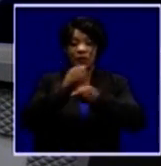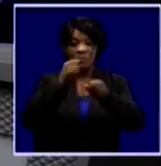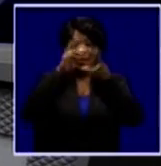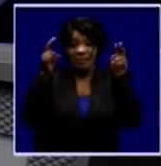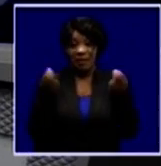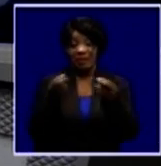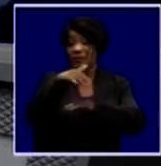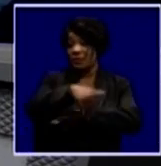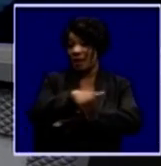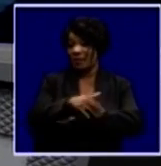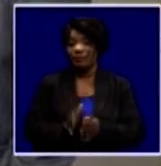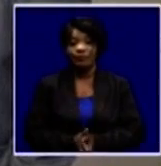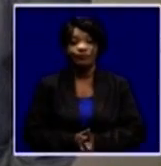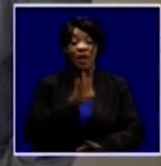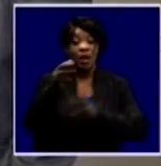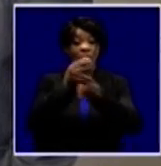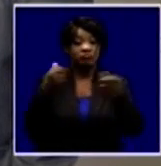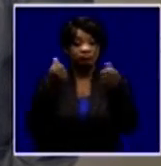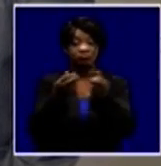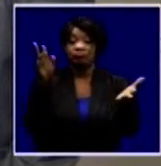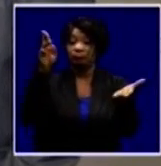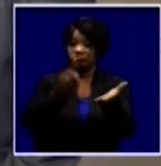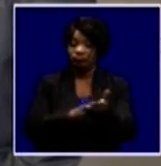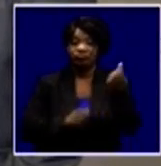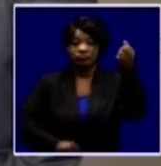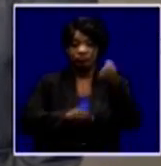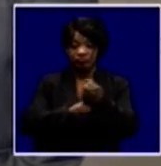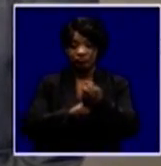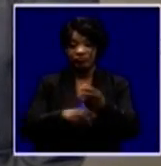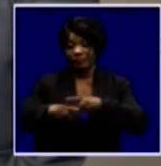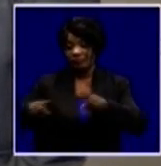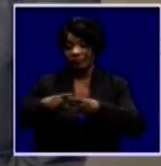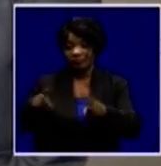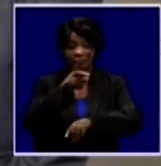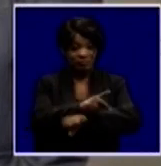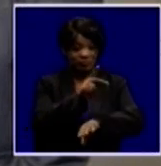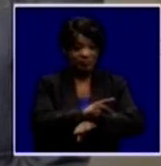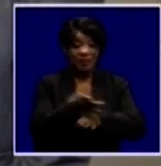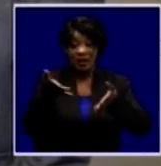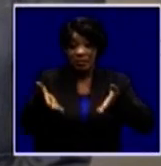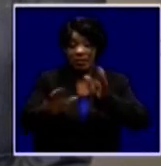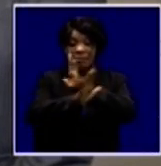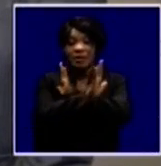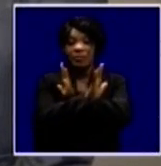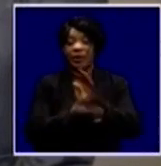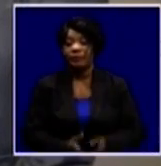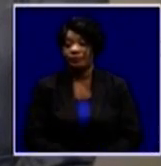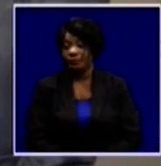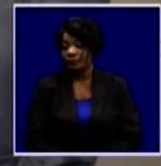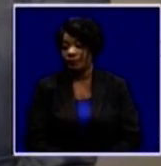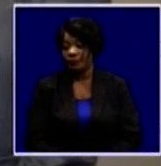headlines tonight. The World Bank reaffirms its support towards various projects being undertaken in Zambia.